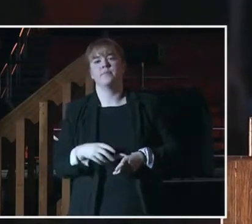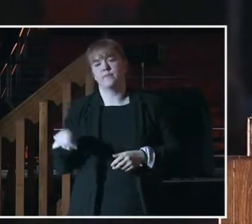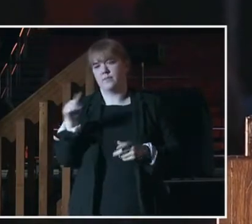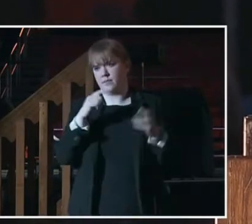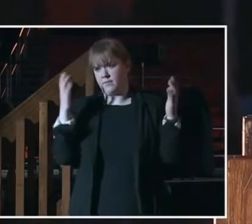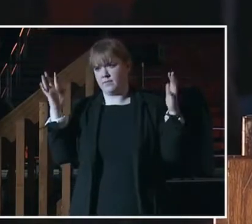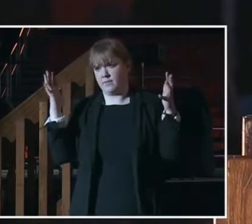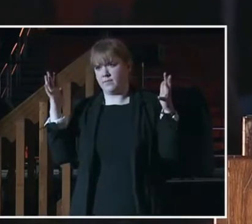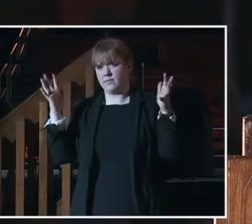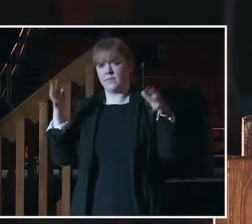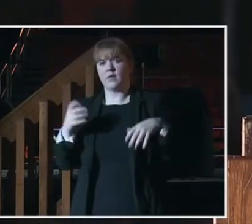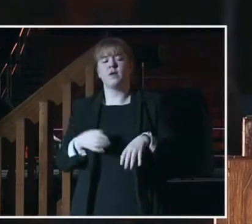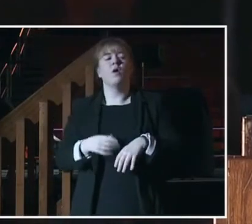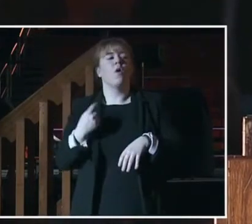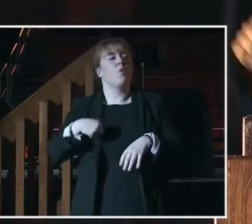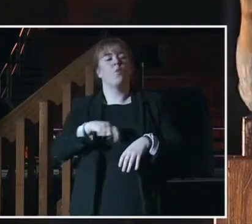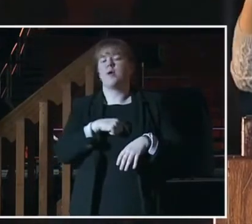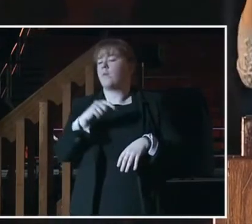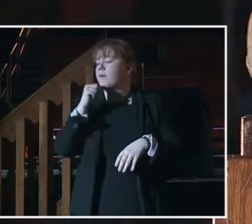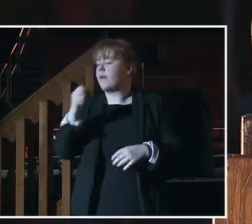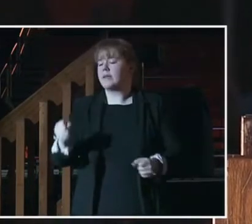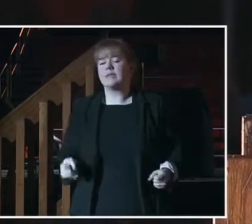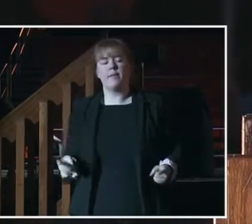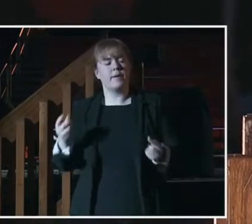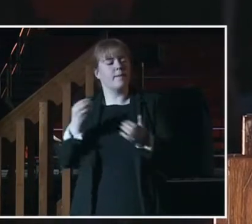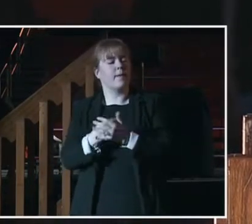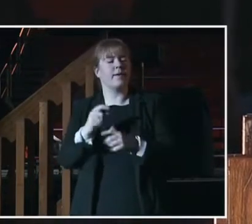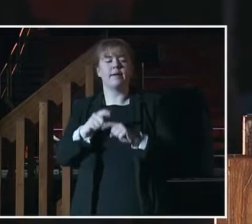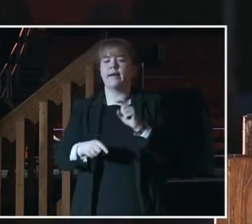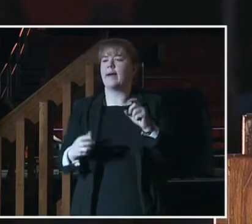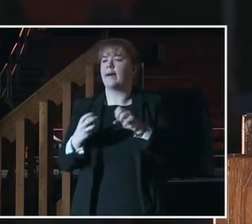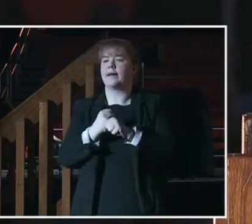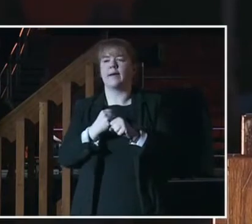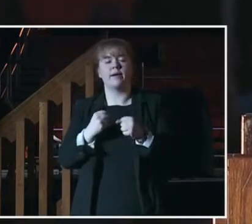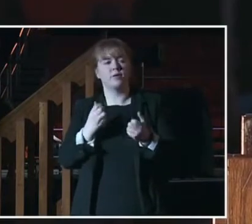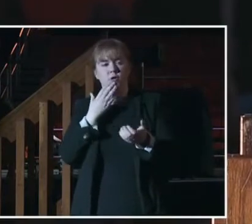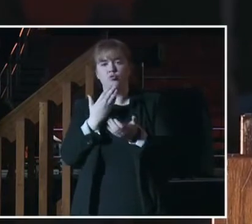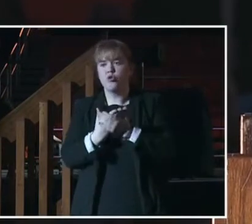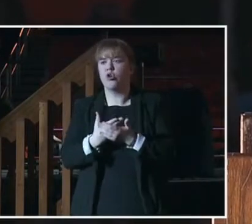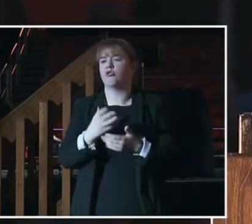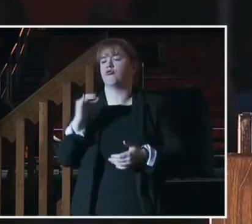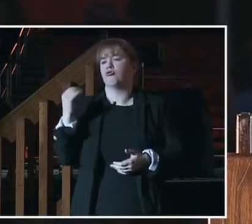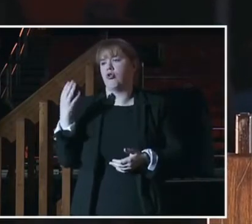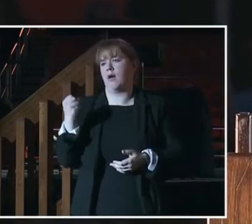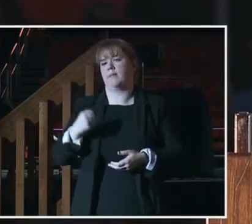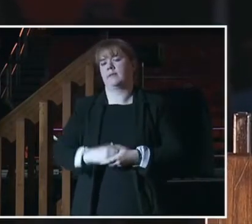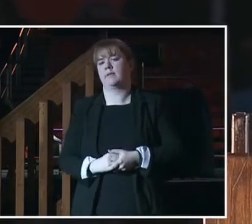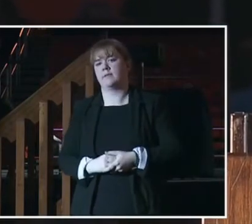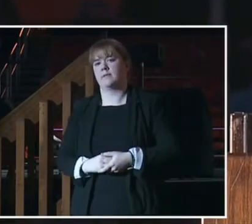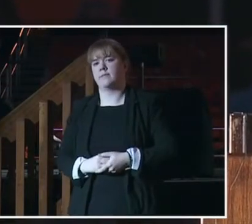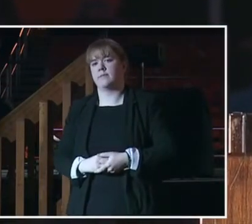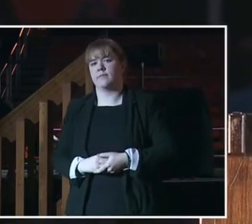He said, we will no longer spend our money where we cannot get substantial jobs.